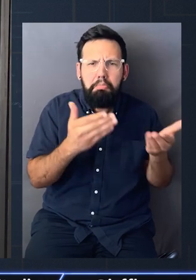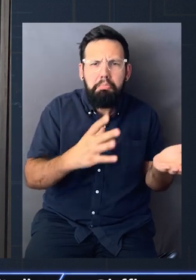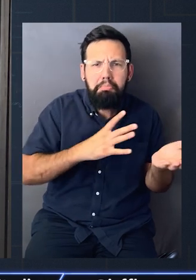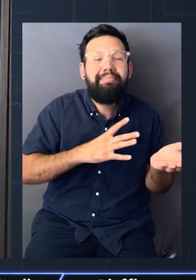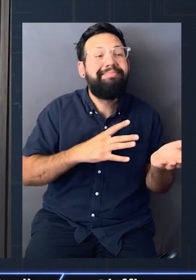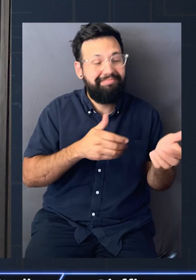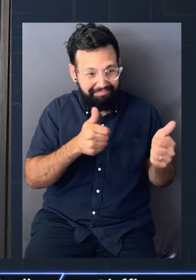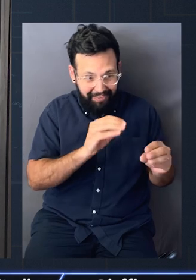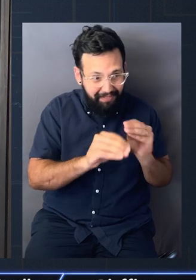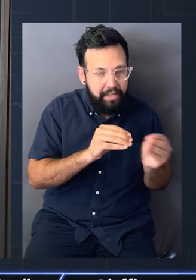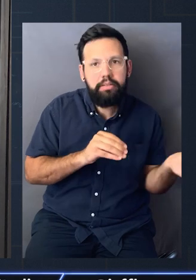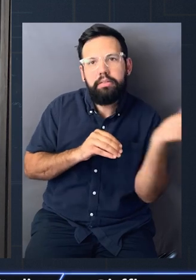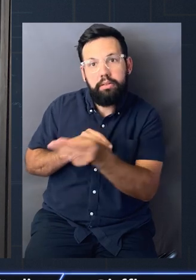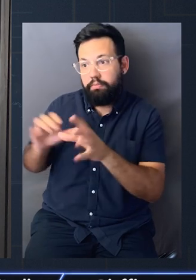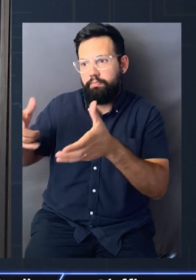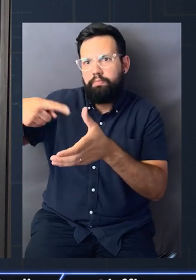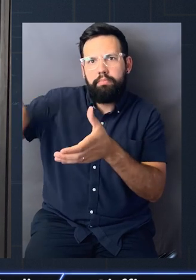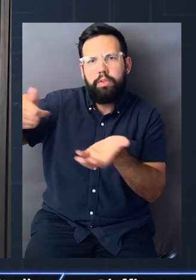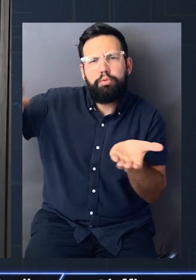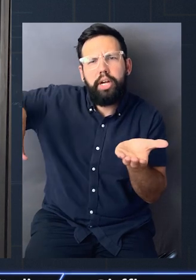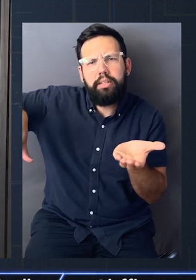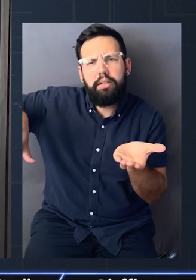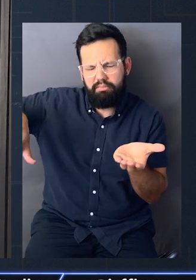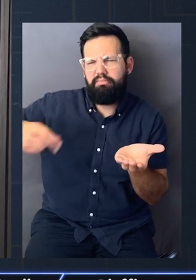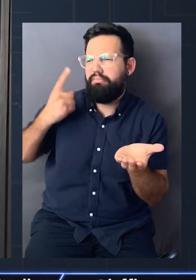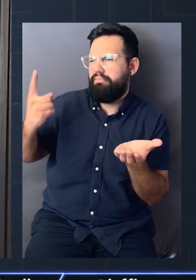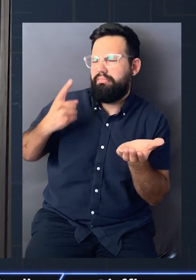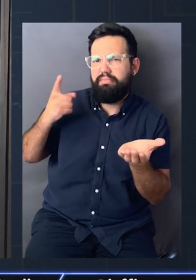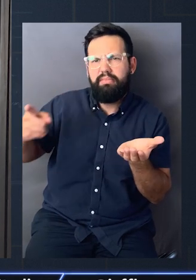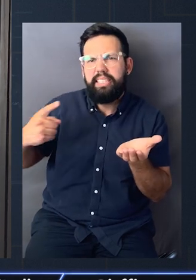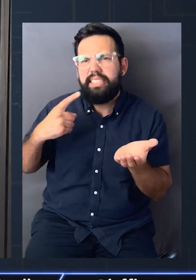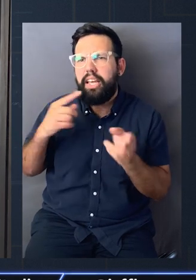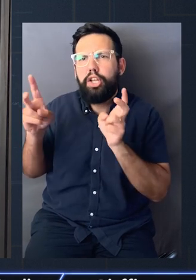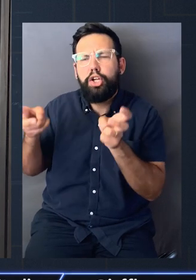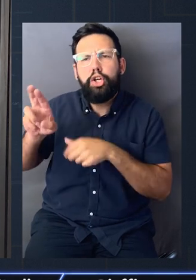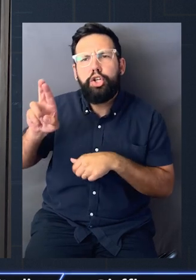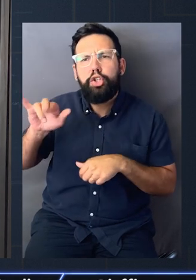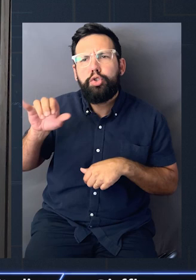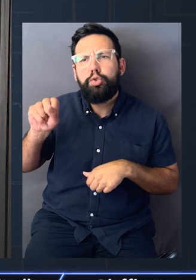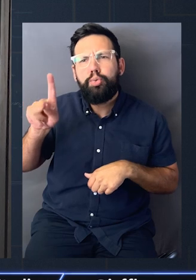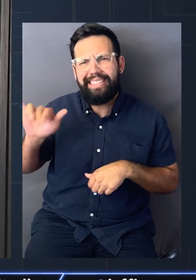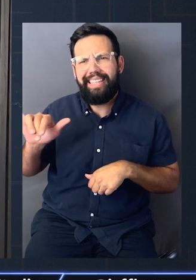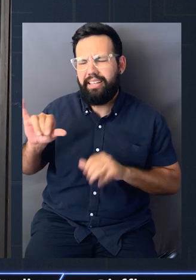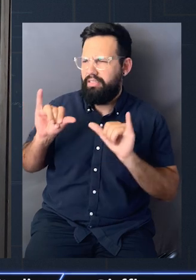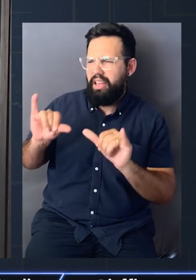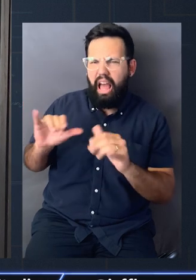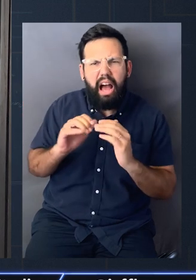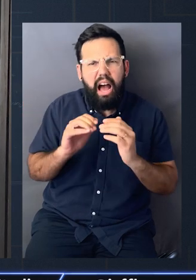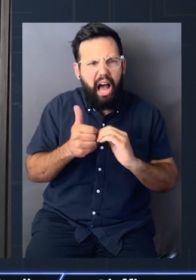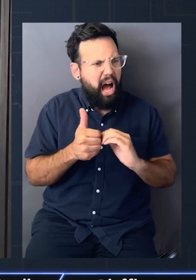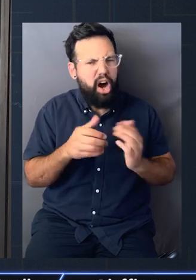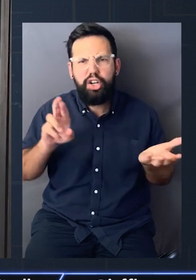Goes through the check-in procedure. It's rejected. Way too risky. And I'm thinking, how risky could this be? It's